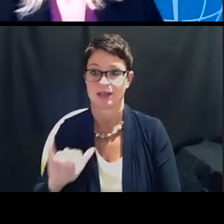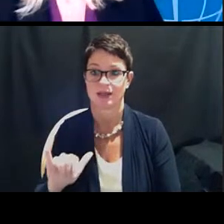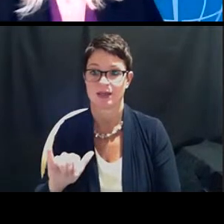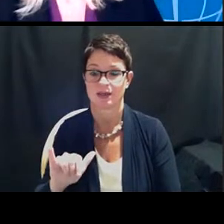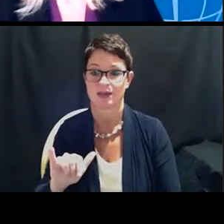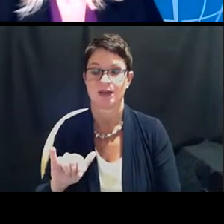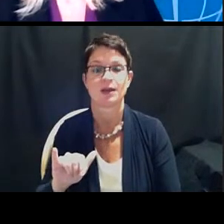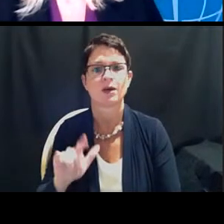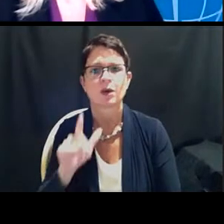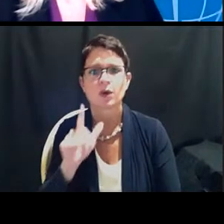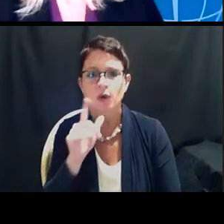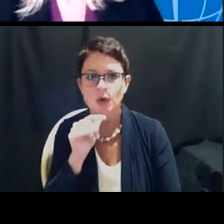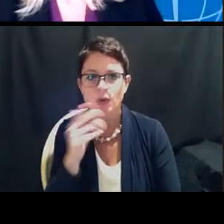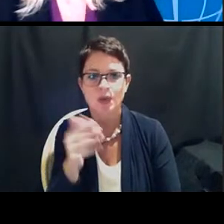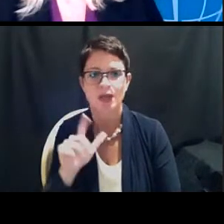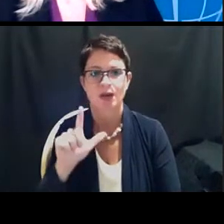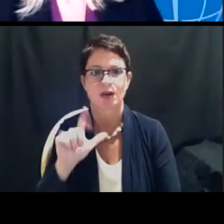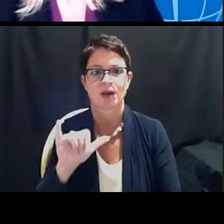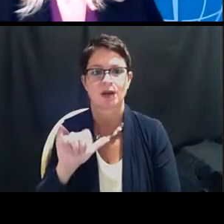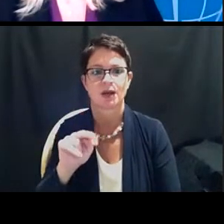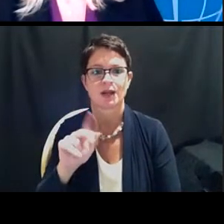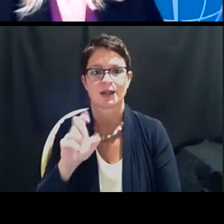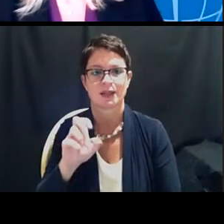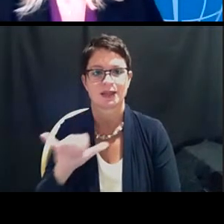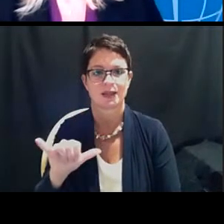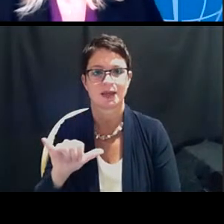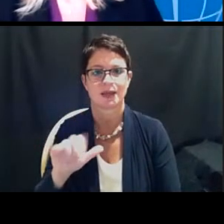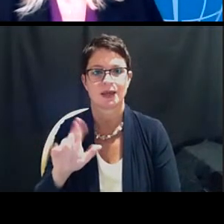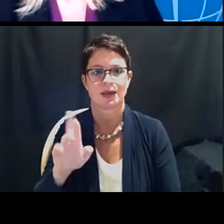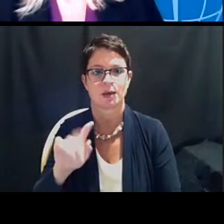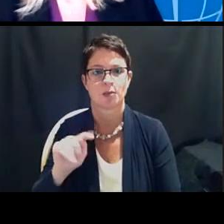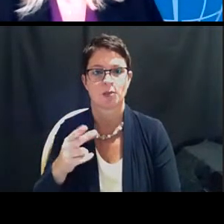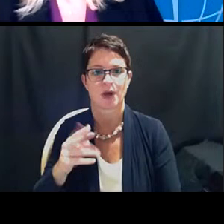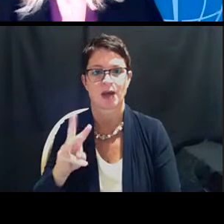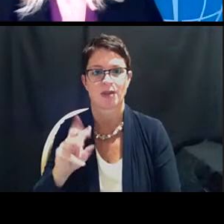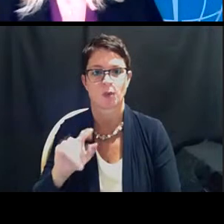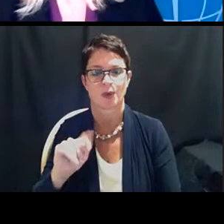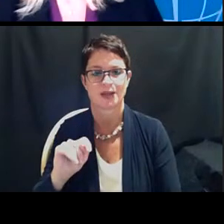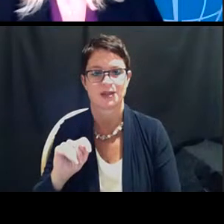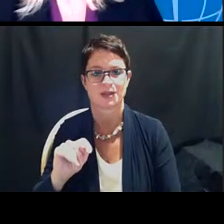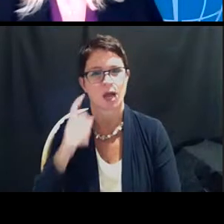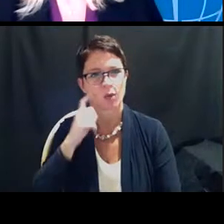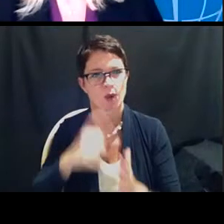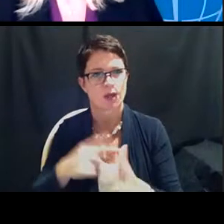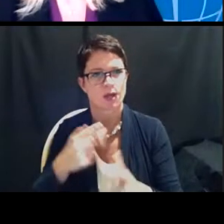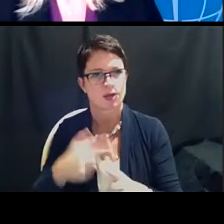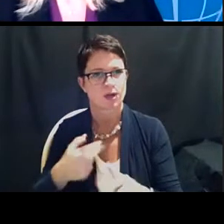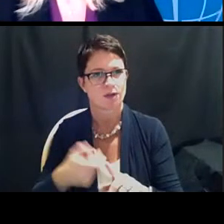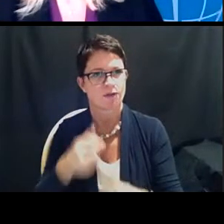here? Lindley Brathwaite? I think I recognize your name from yesterday.